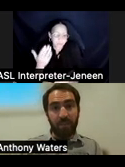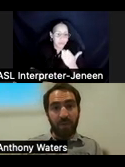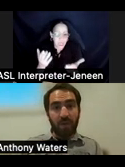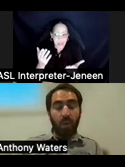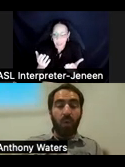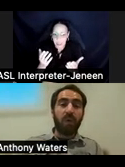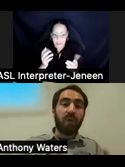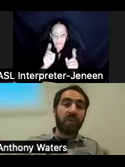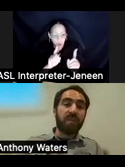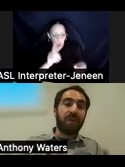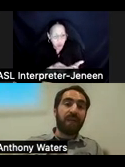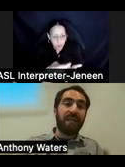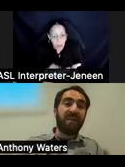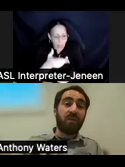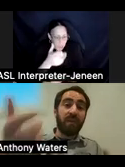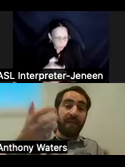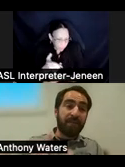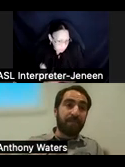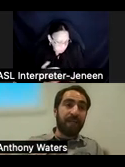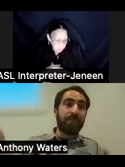firearm, or somebody